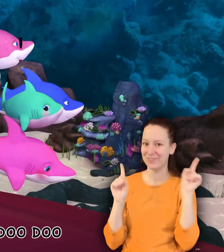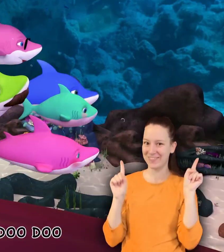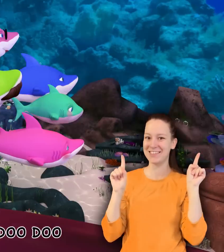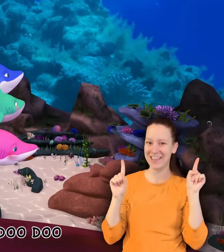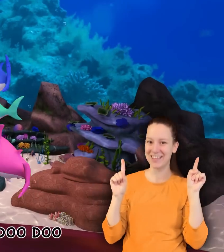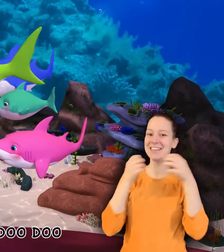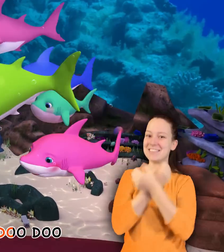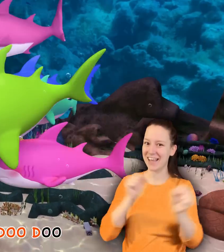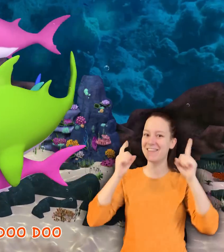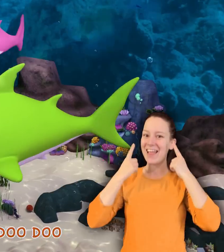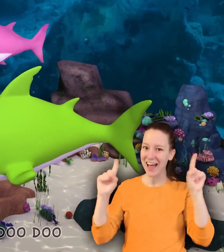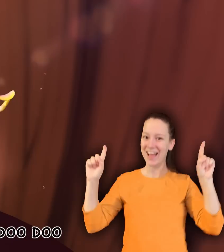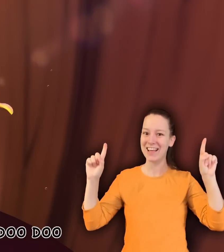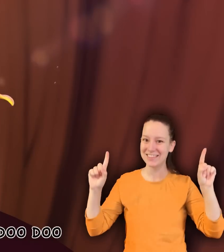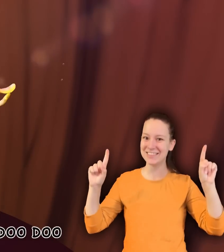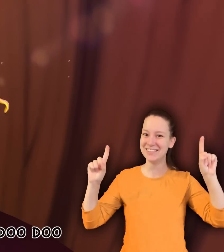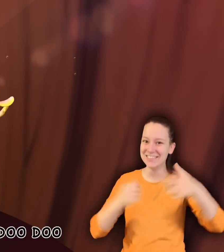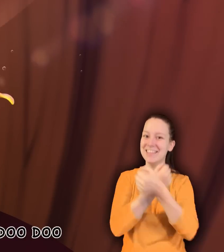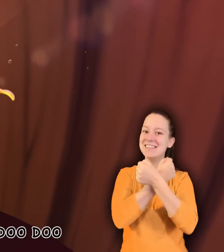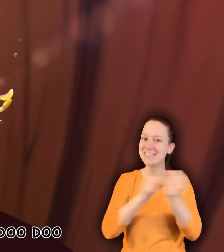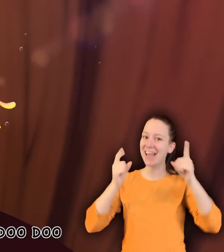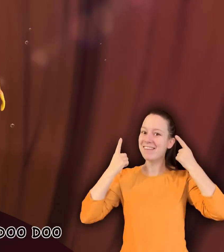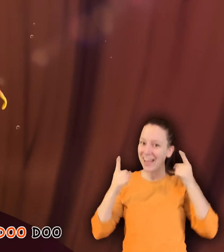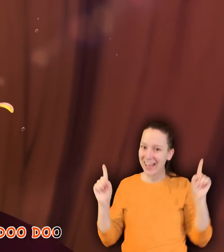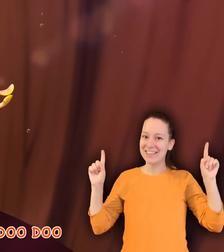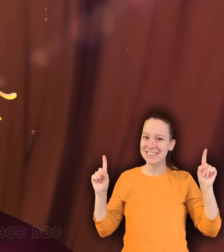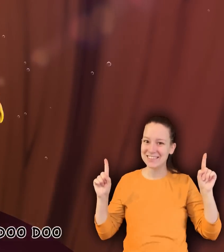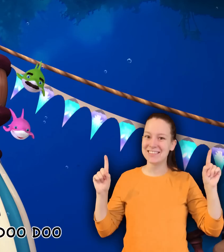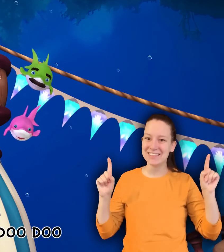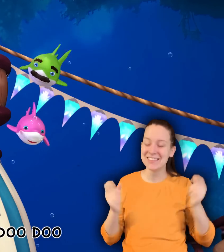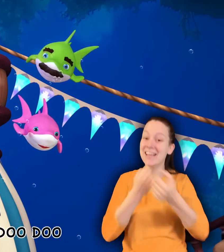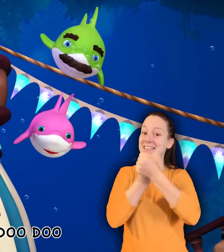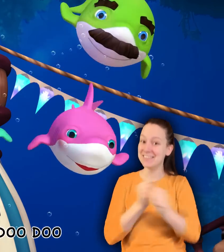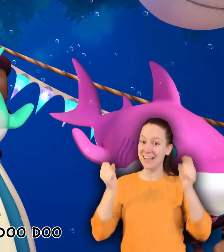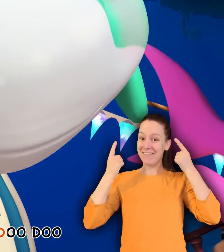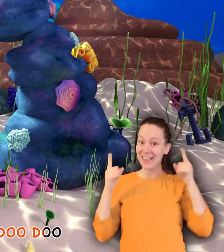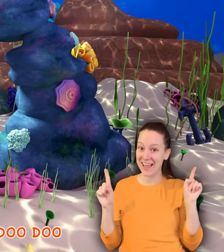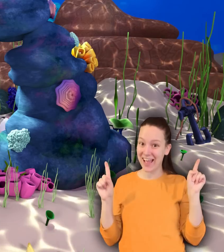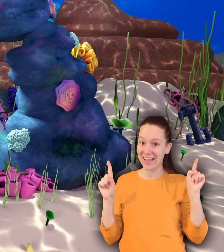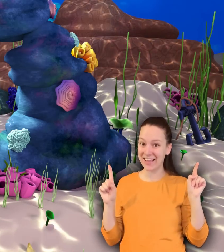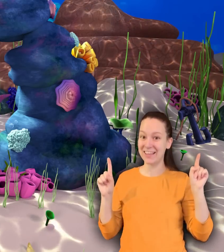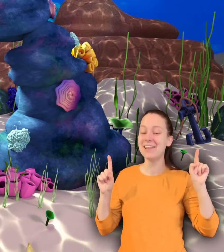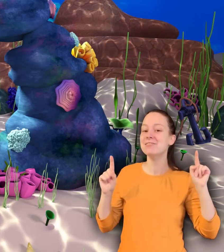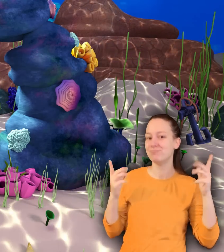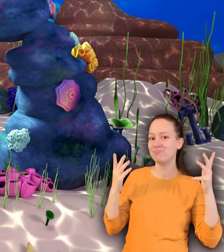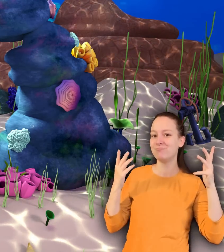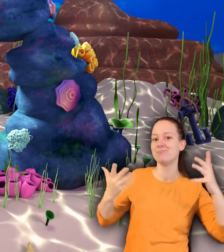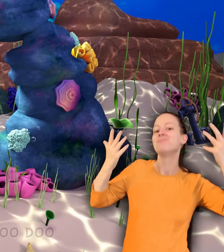at last sa do sa do